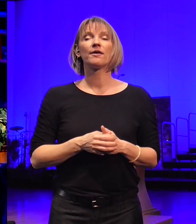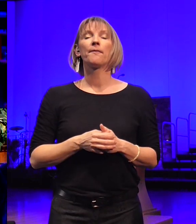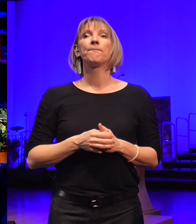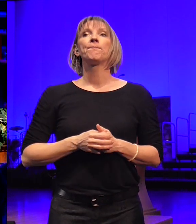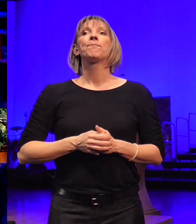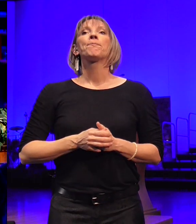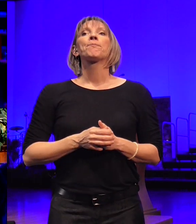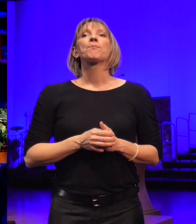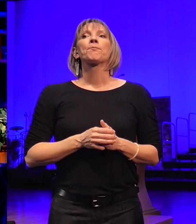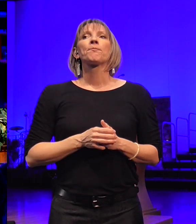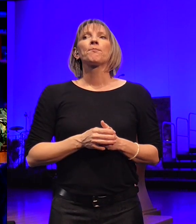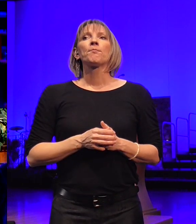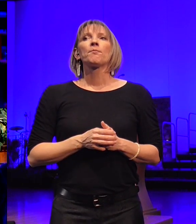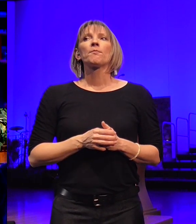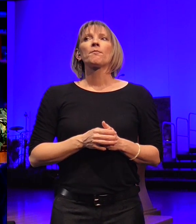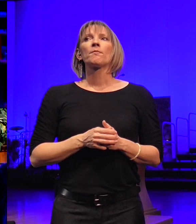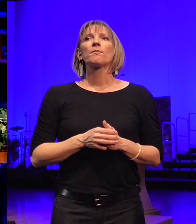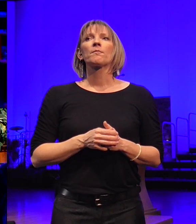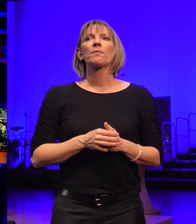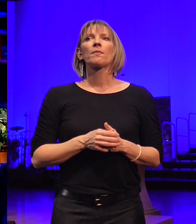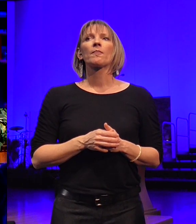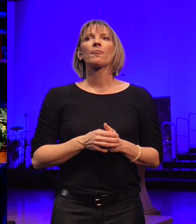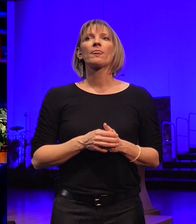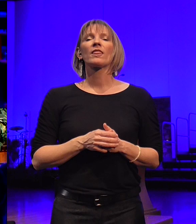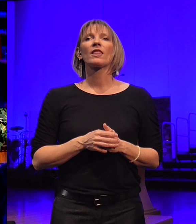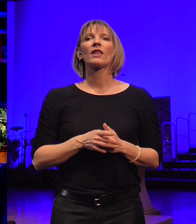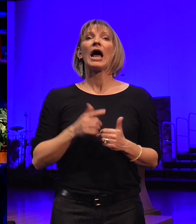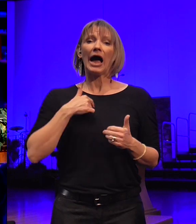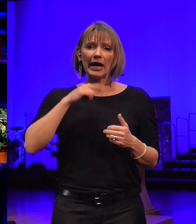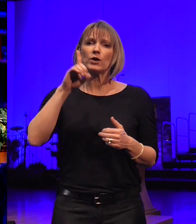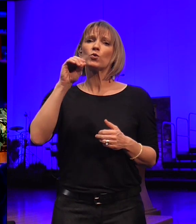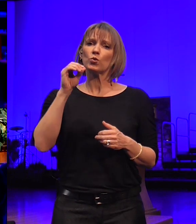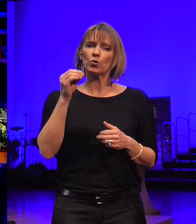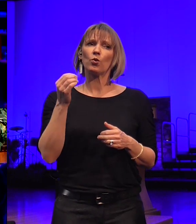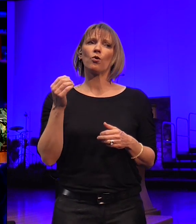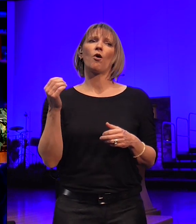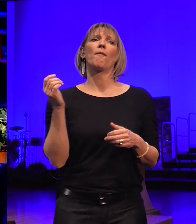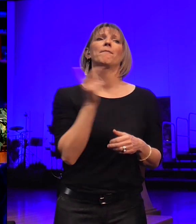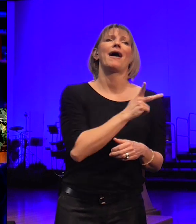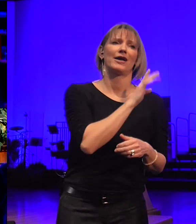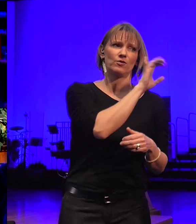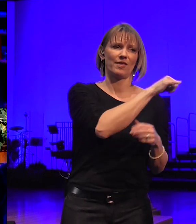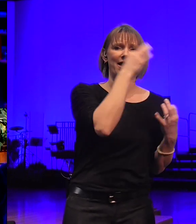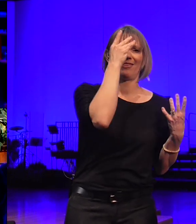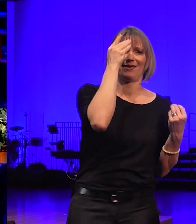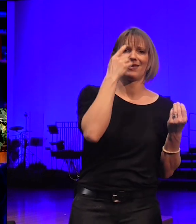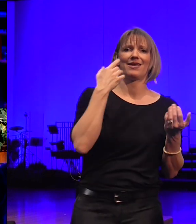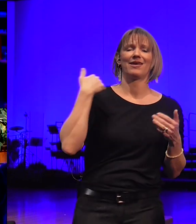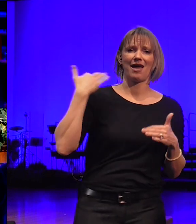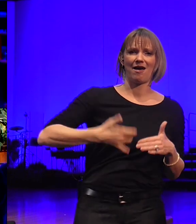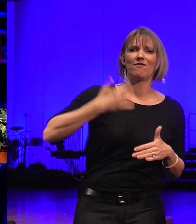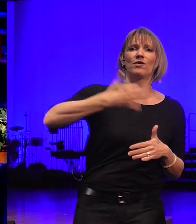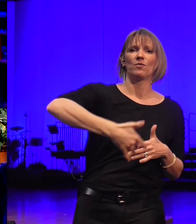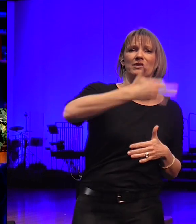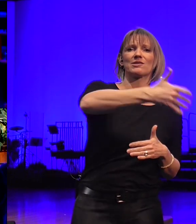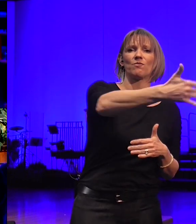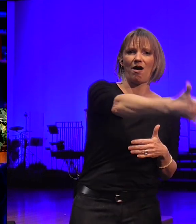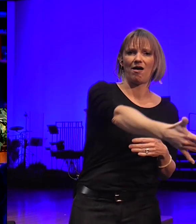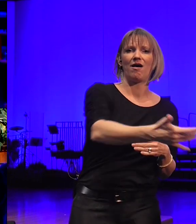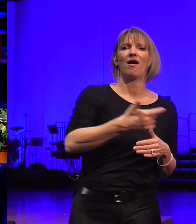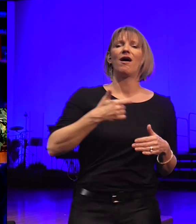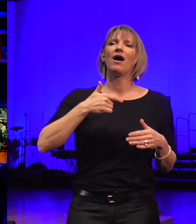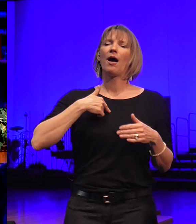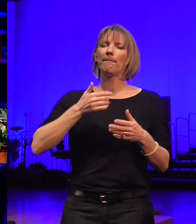And I go back to the school of hard knocks from time to time. So I'm just asking us